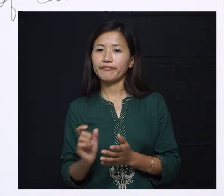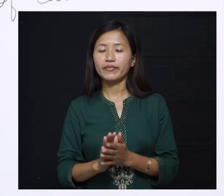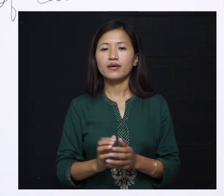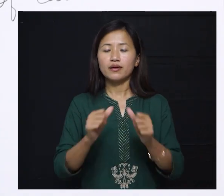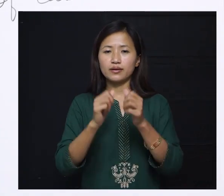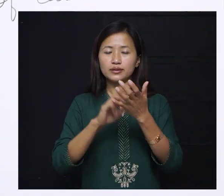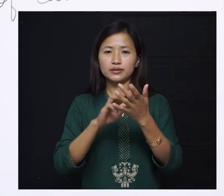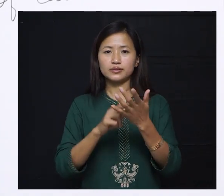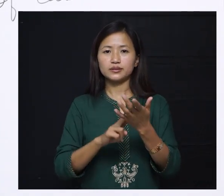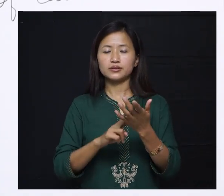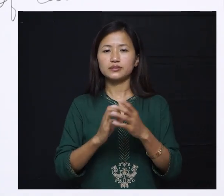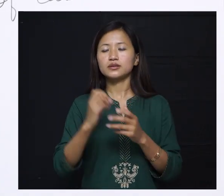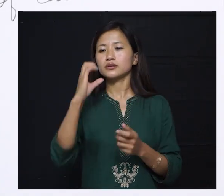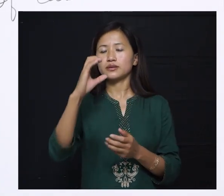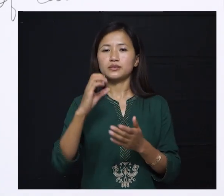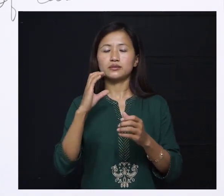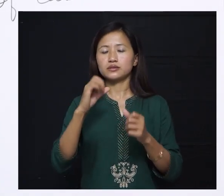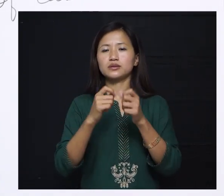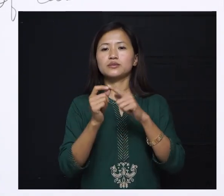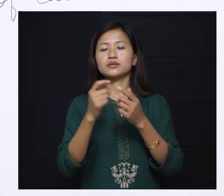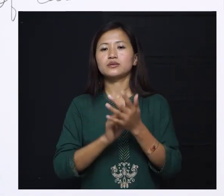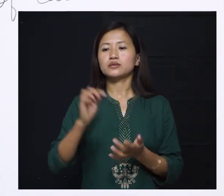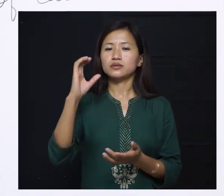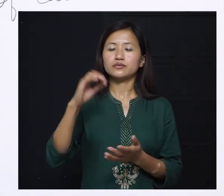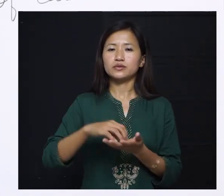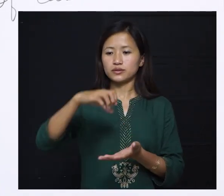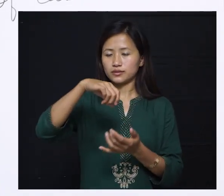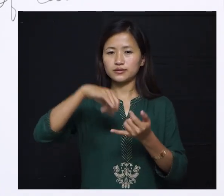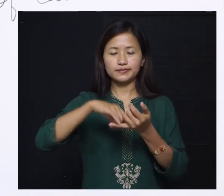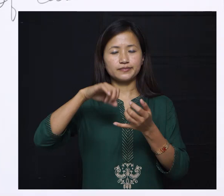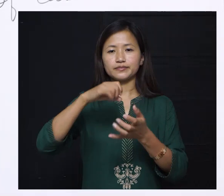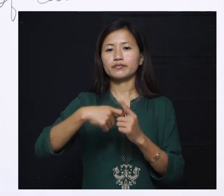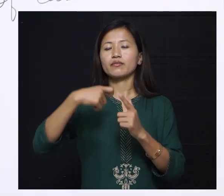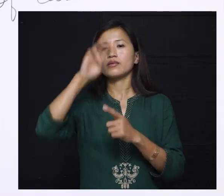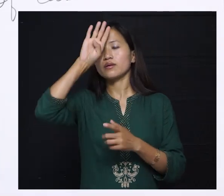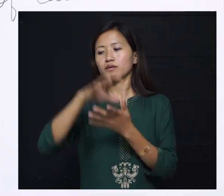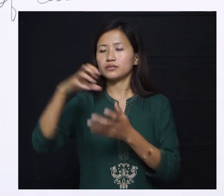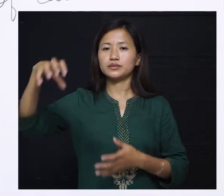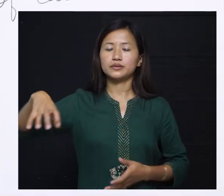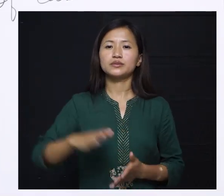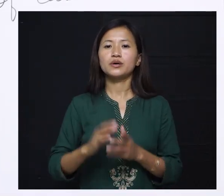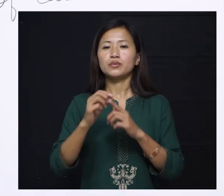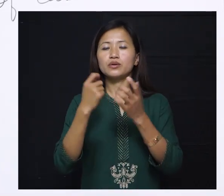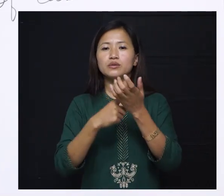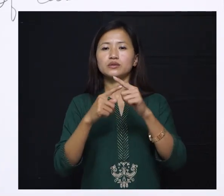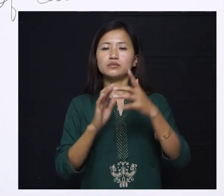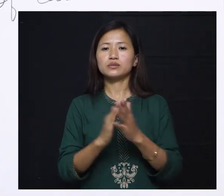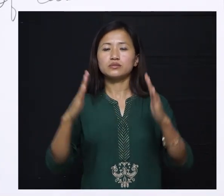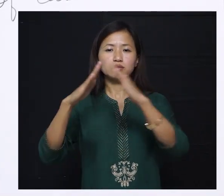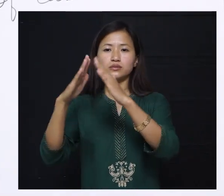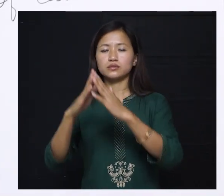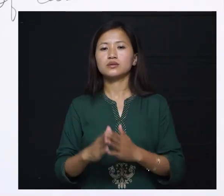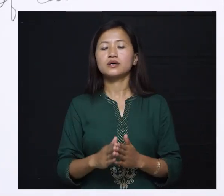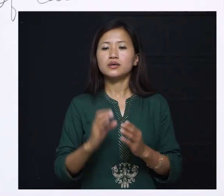as the capital city of his kingdom. And we also have port cities and port towns, which are